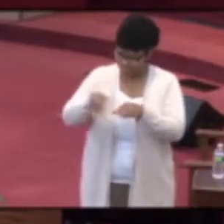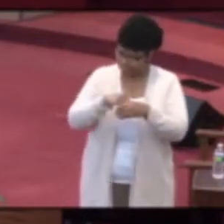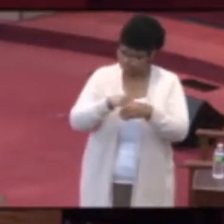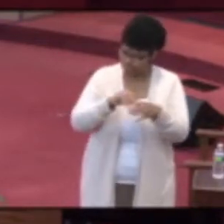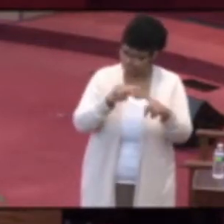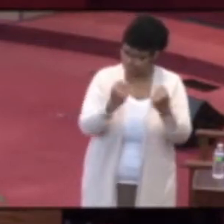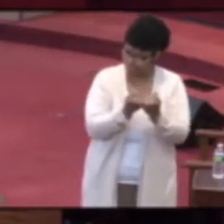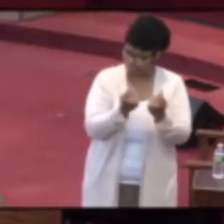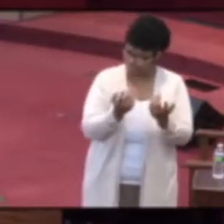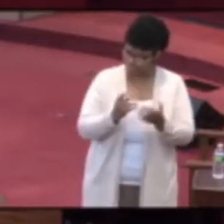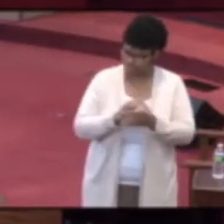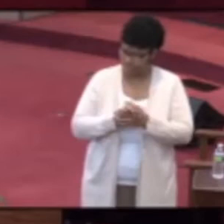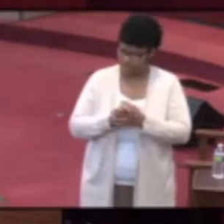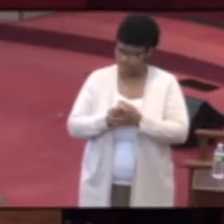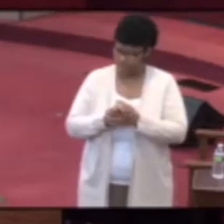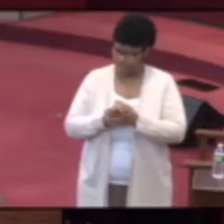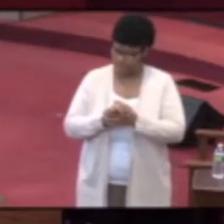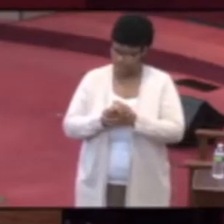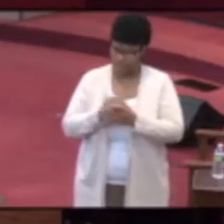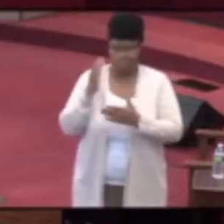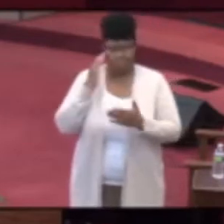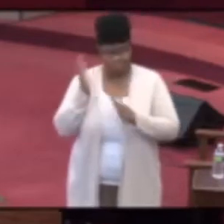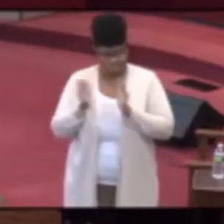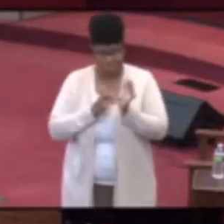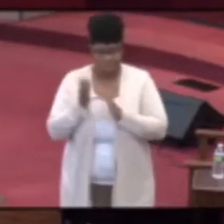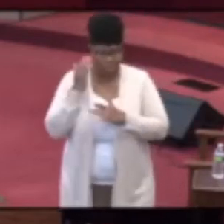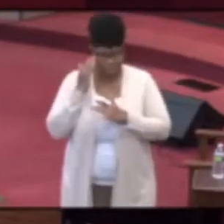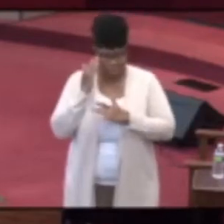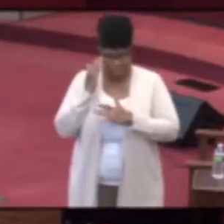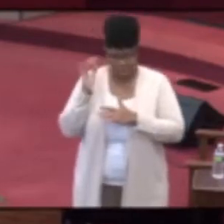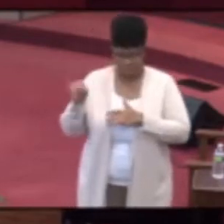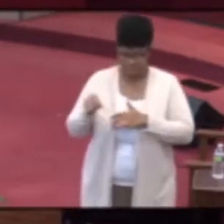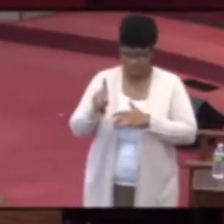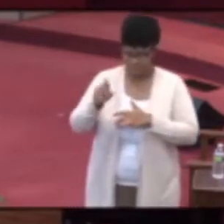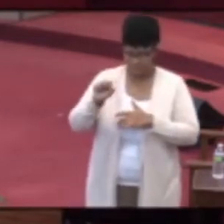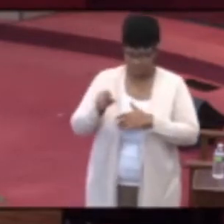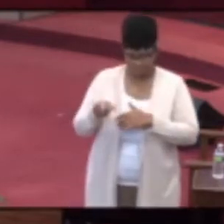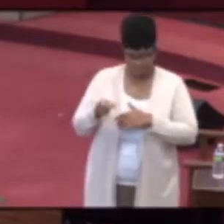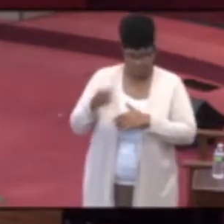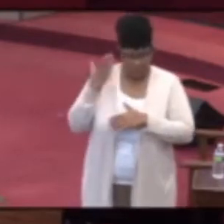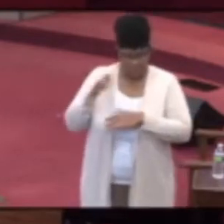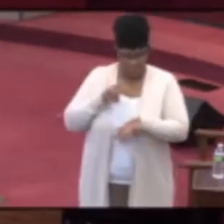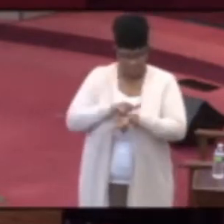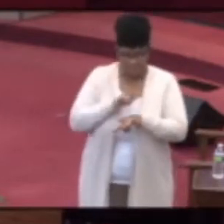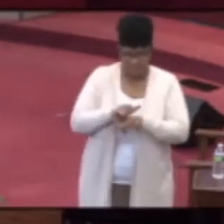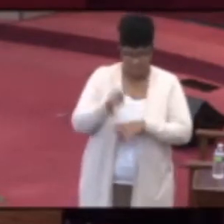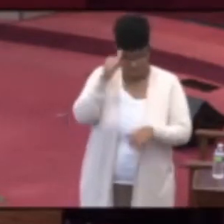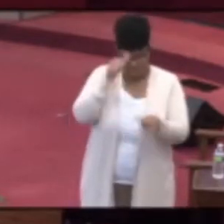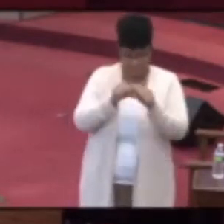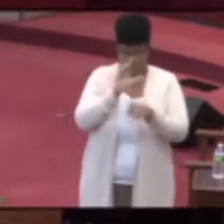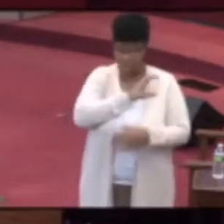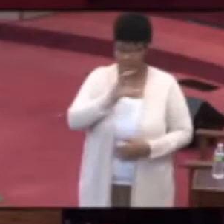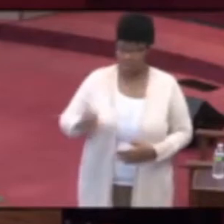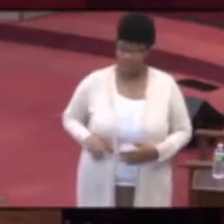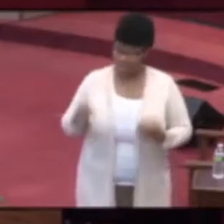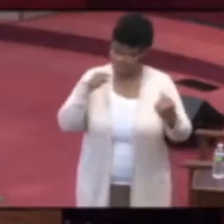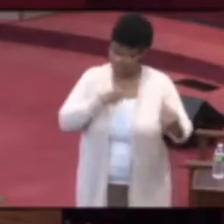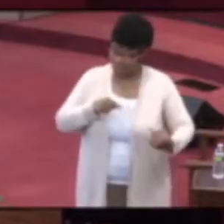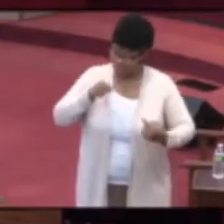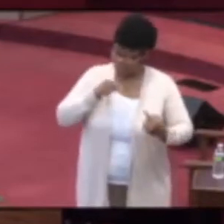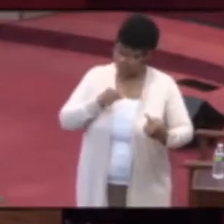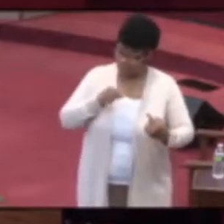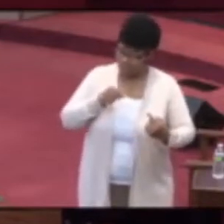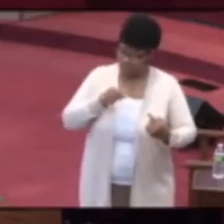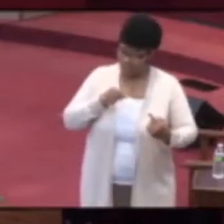team. Now, of course, Jesus knew that Judas would betray him, but for Christ, who, you will remember, wrestled with the